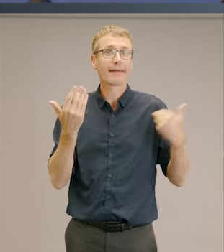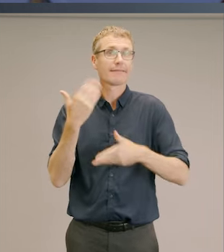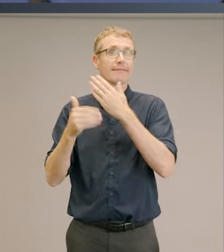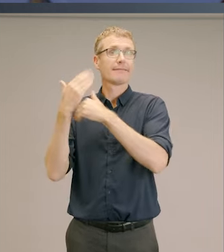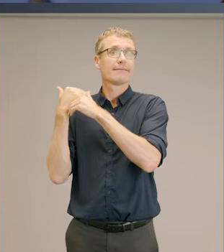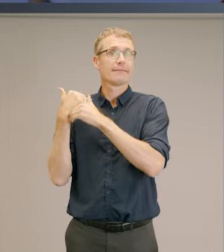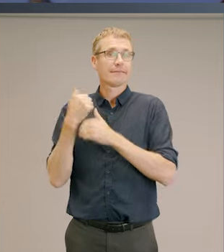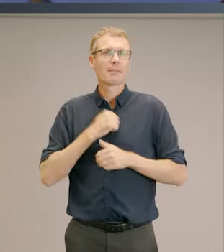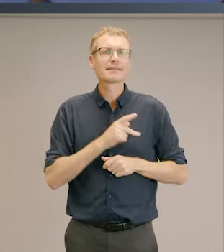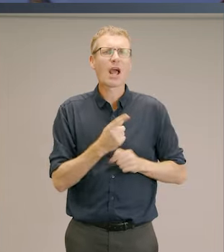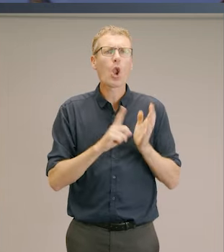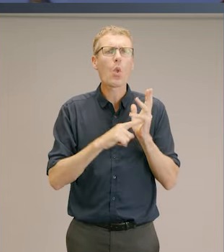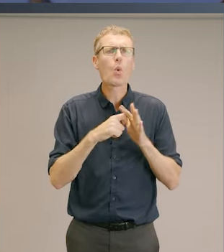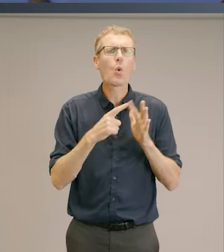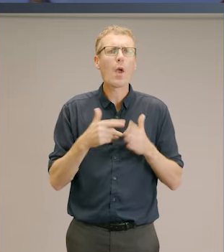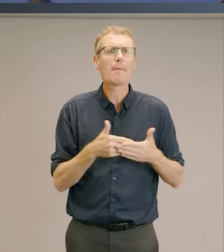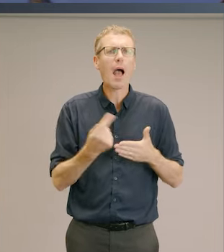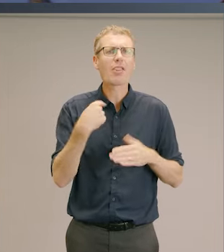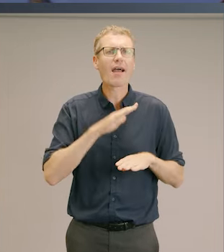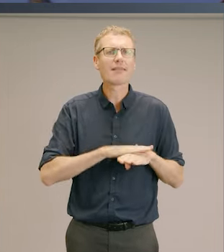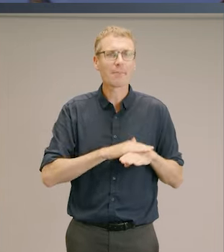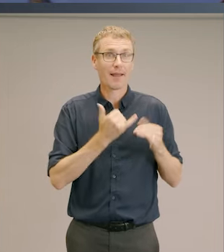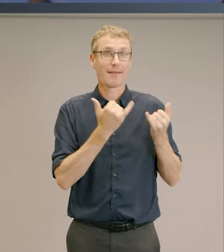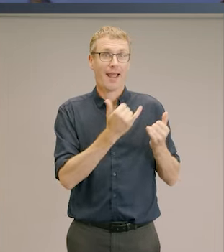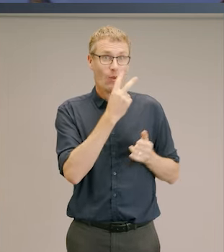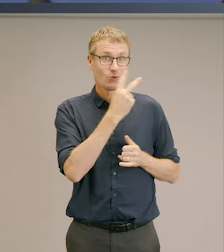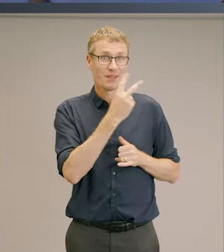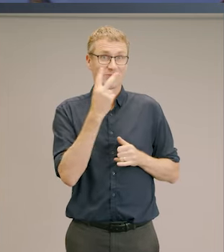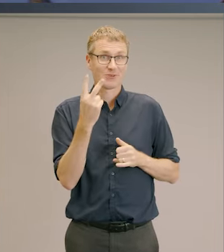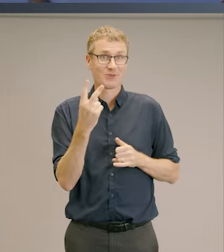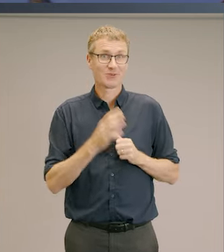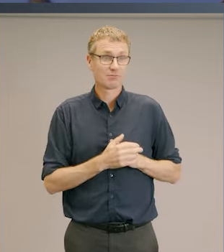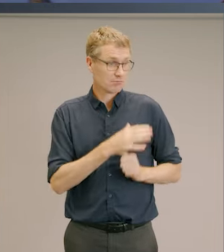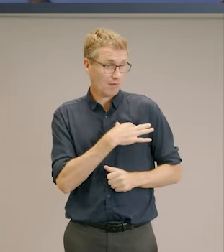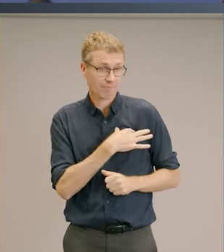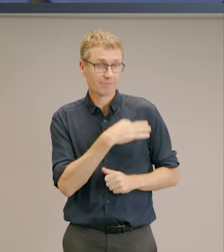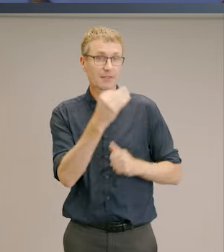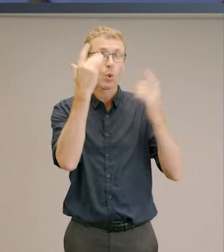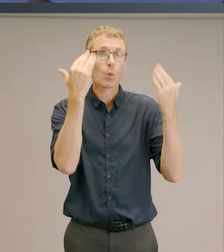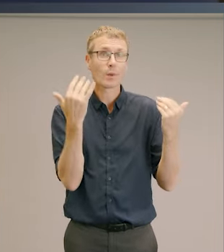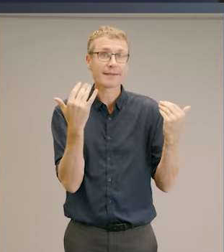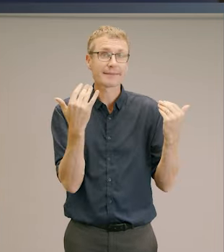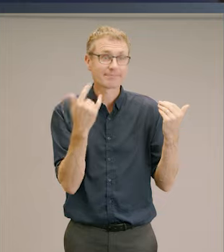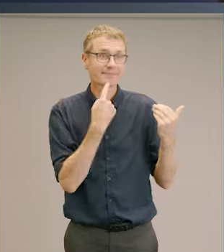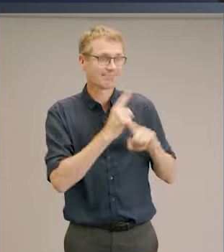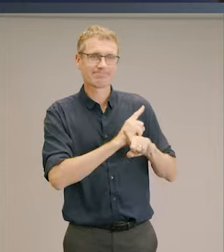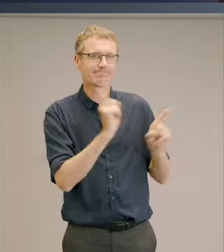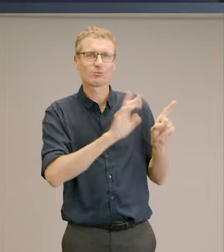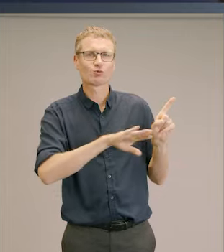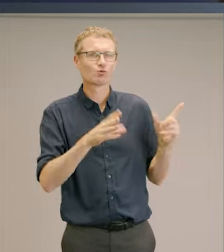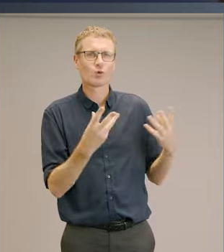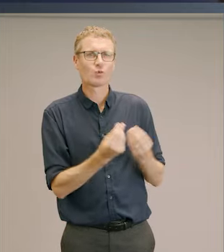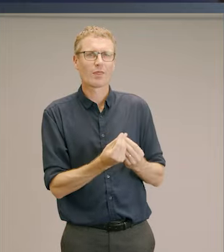wedding a number of years ago. Luke was just a baby. He's now 22. And we were invited to this wedding and it said no